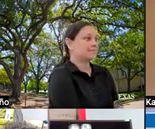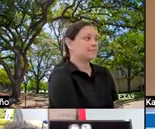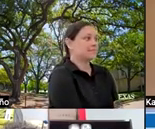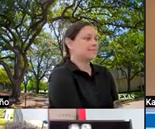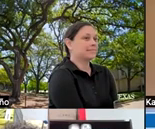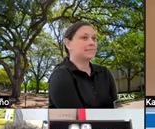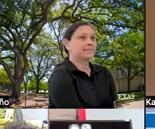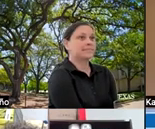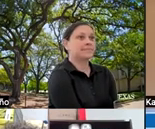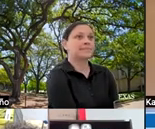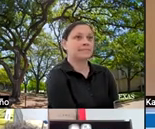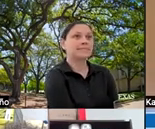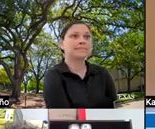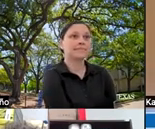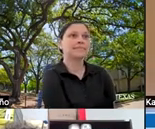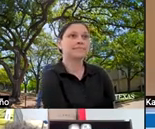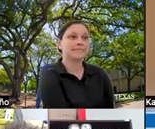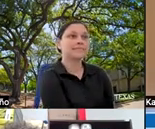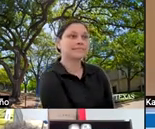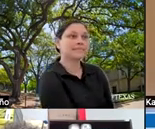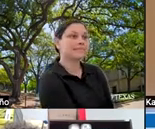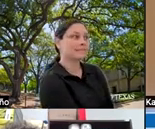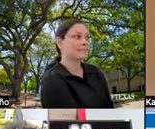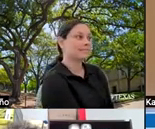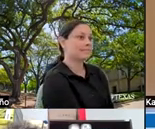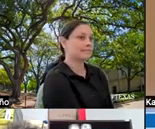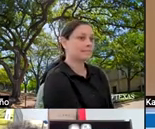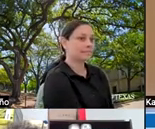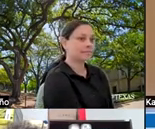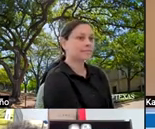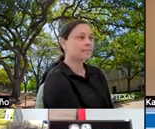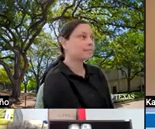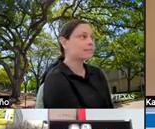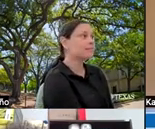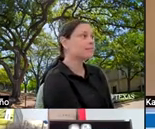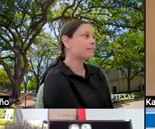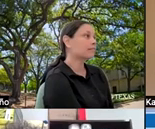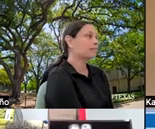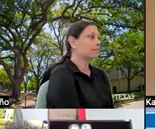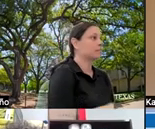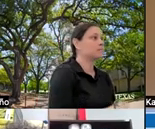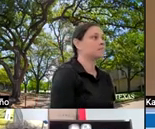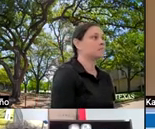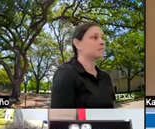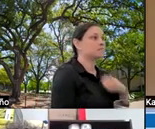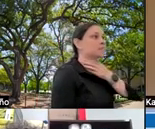people who are working for very low wages. Sometimes they don't get benefits.